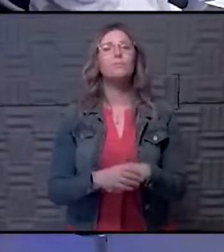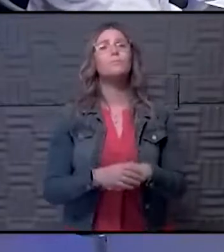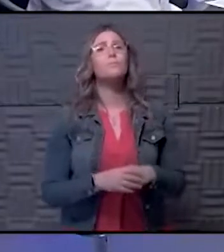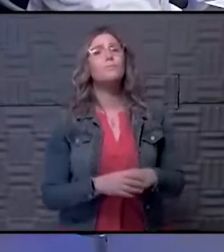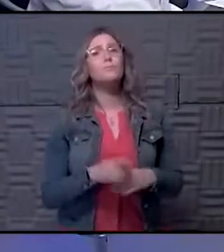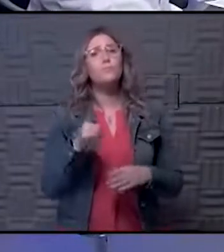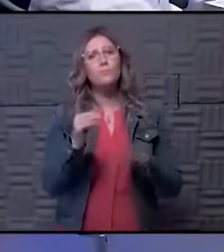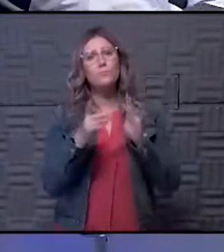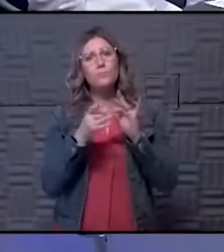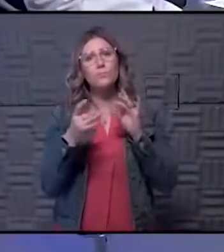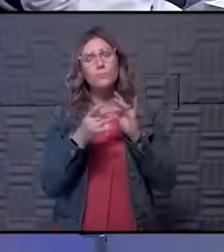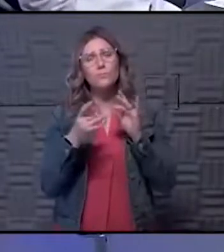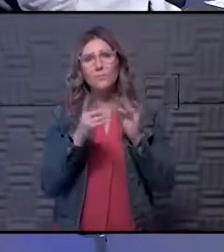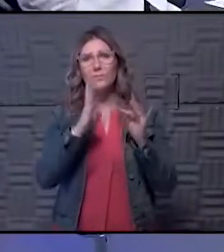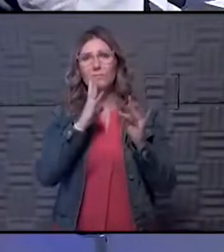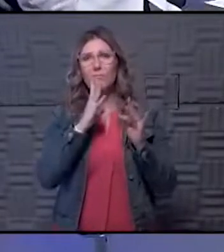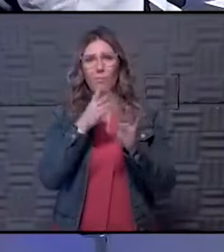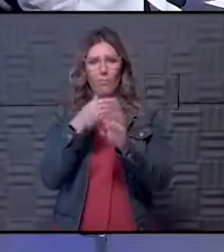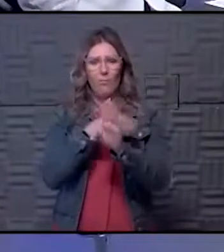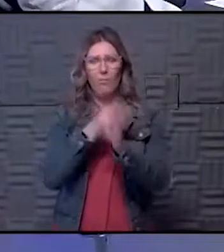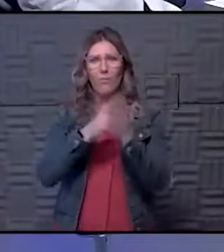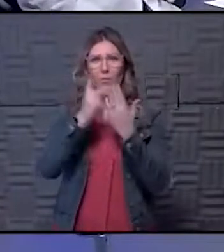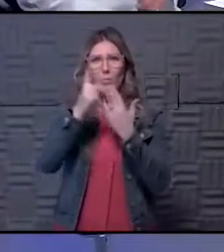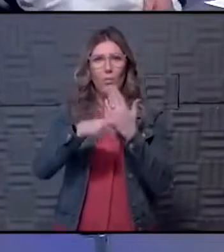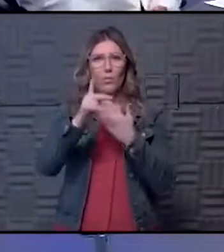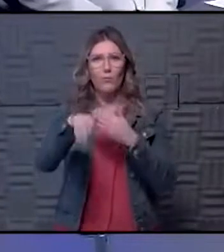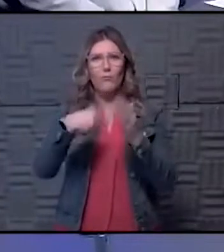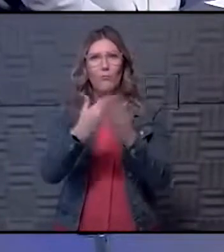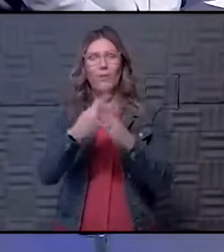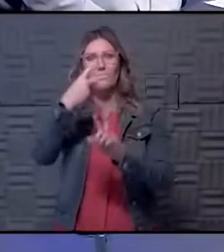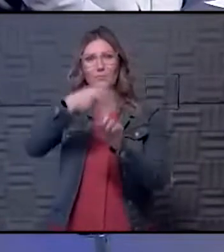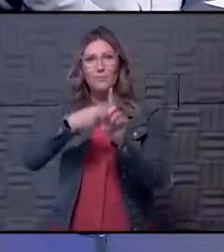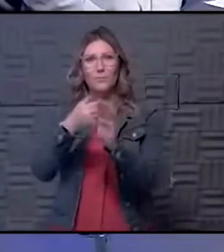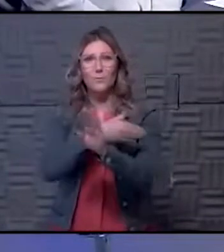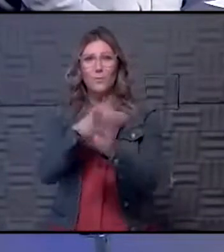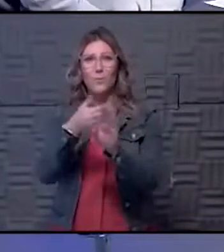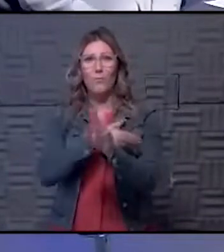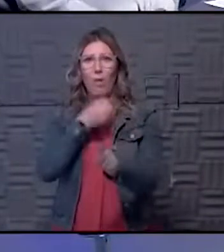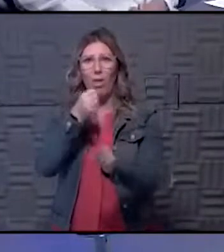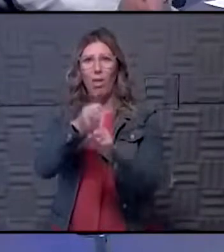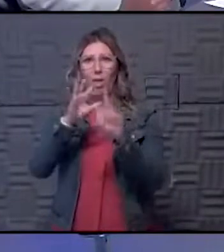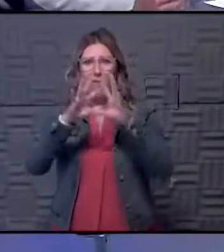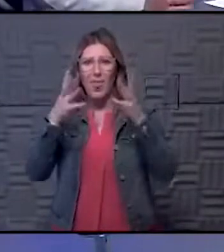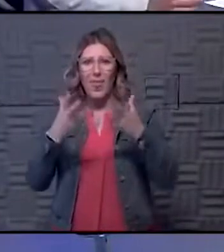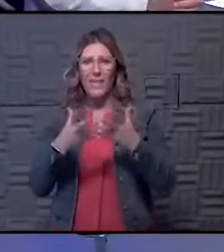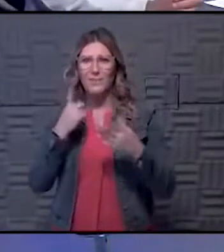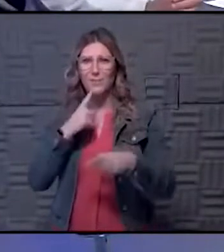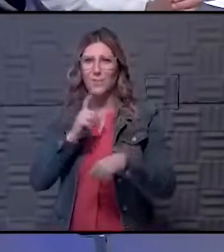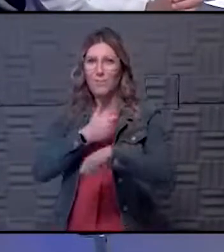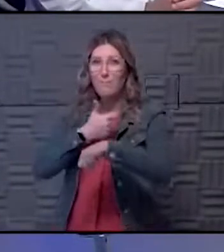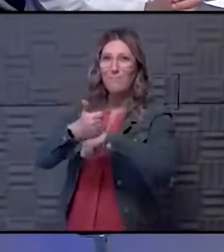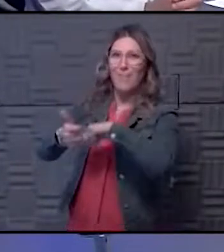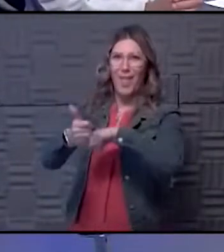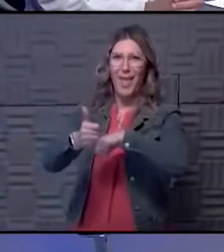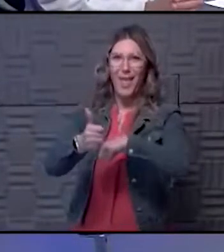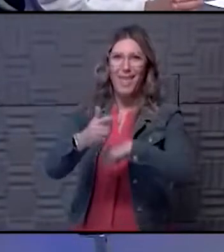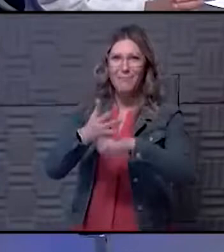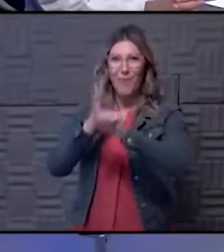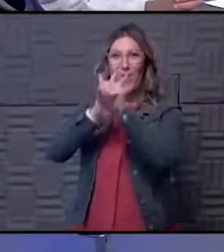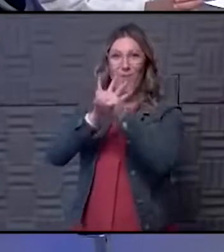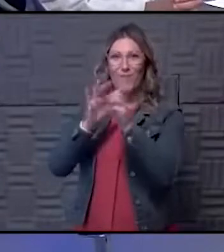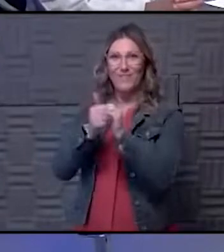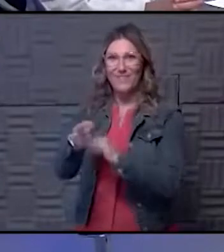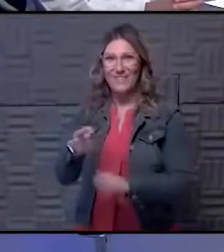you mentioned, you and I were talking before the program, that you got here 2 months before the start of the pandemic, and so we were going to blame the pandemic on you. Is that fair?